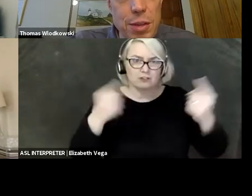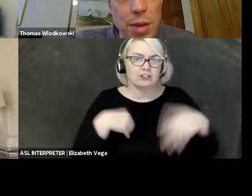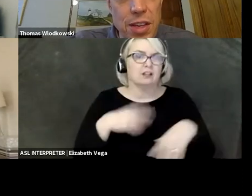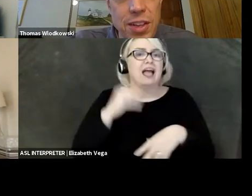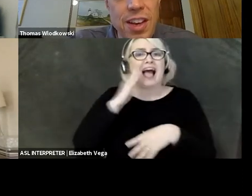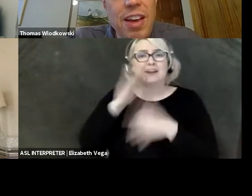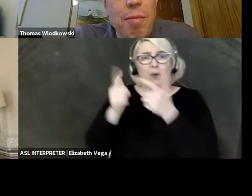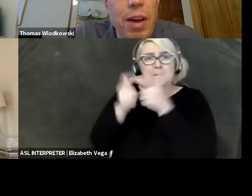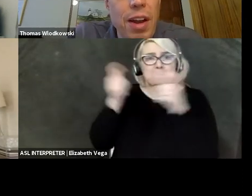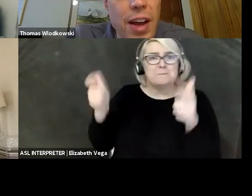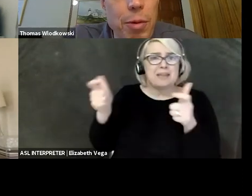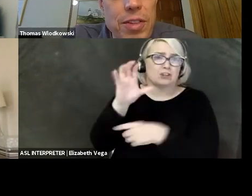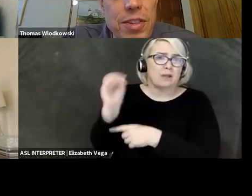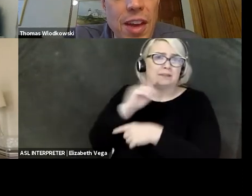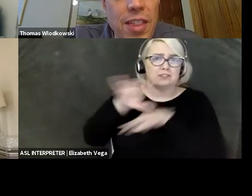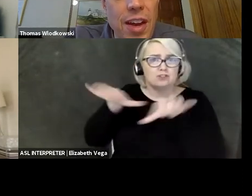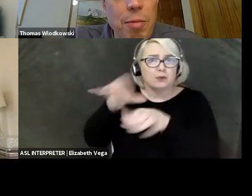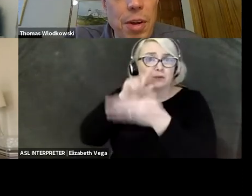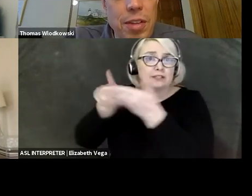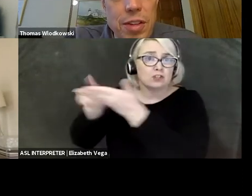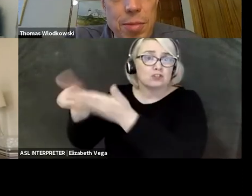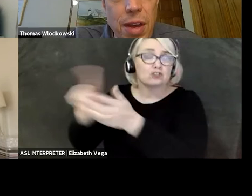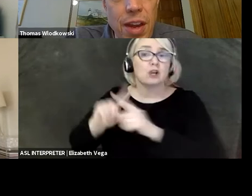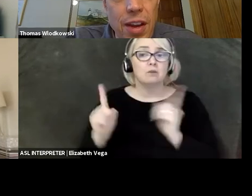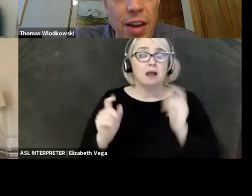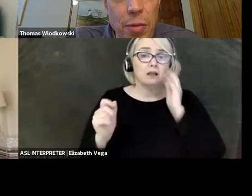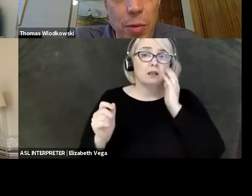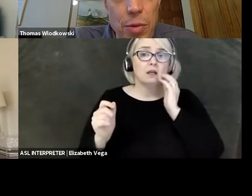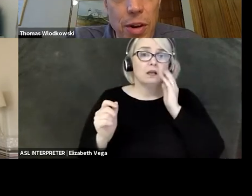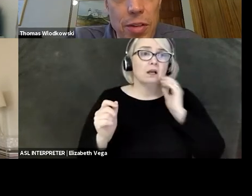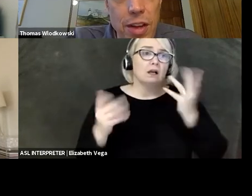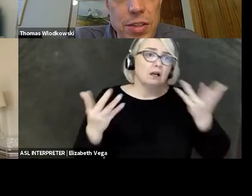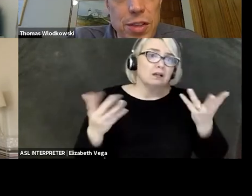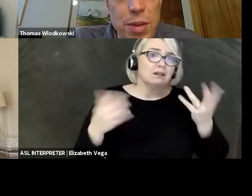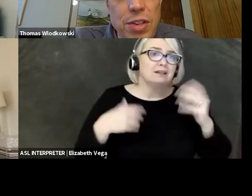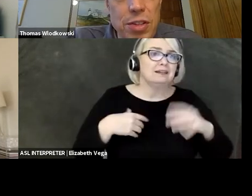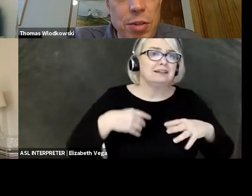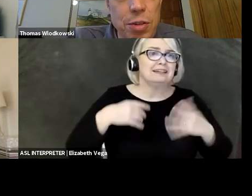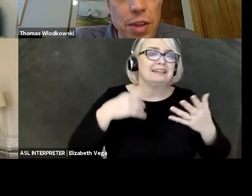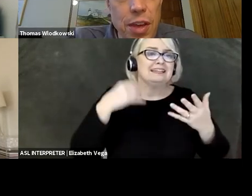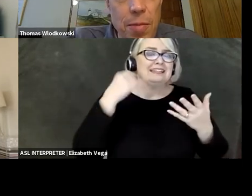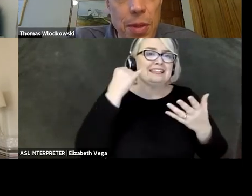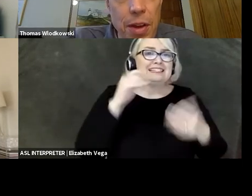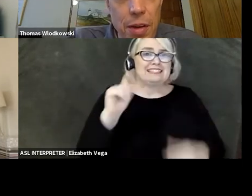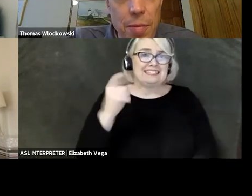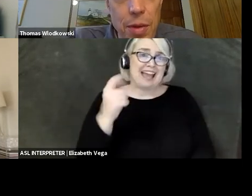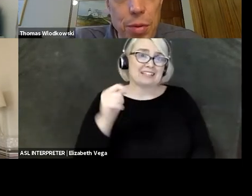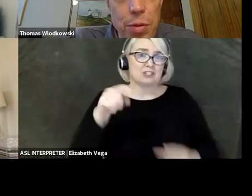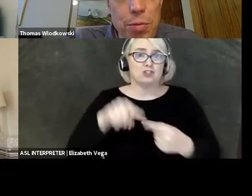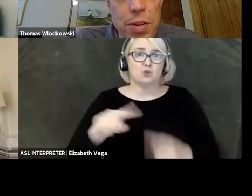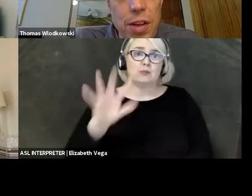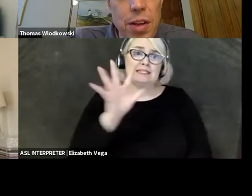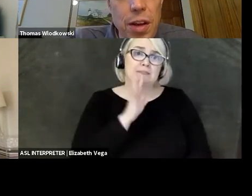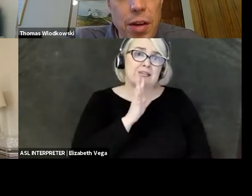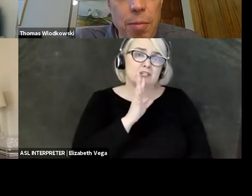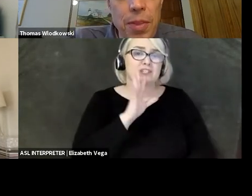in this space, but I would say that it really does depend on where you are. Text to speech has certainly